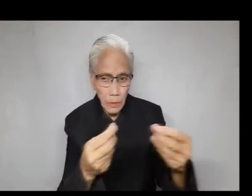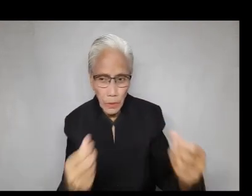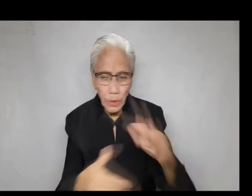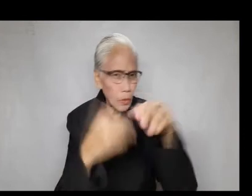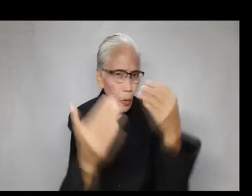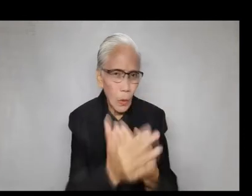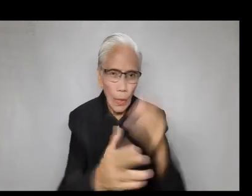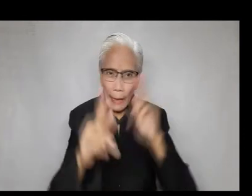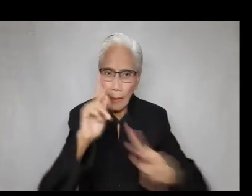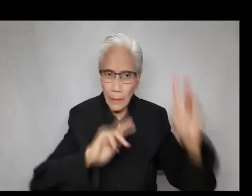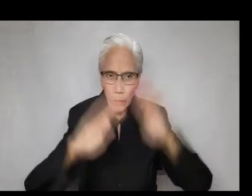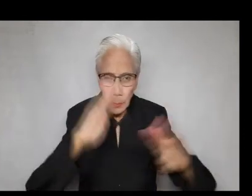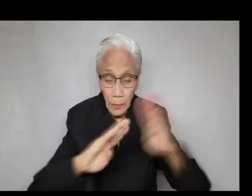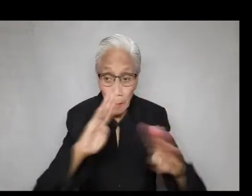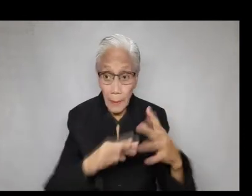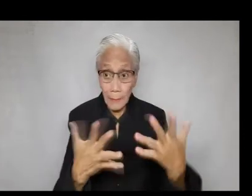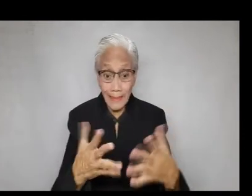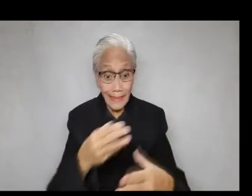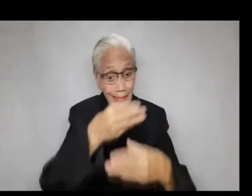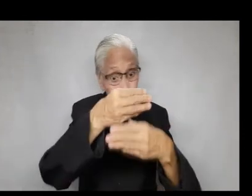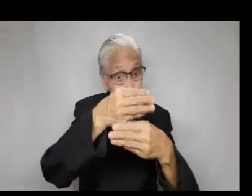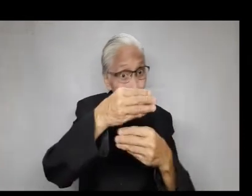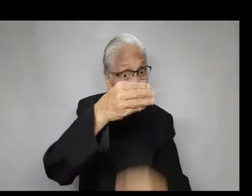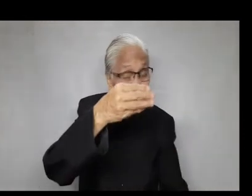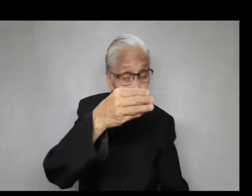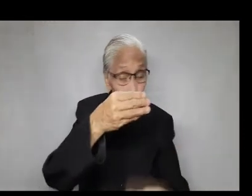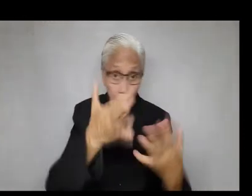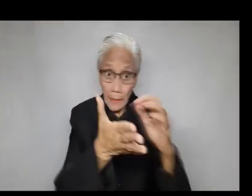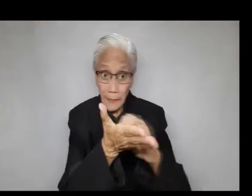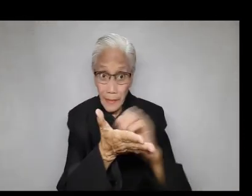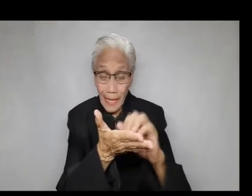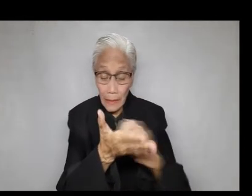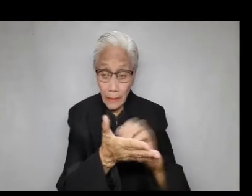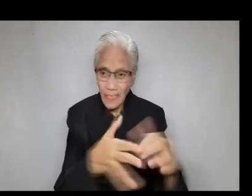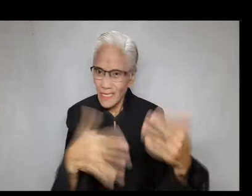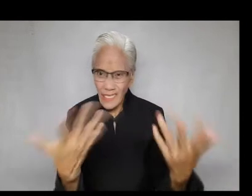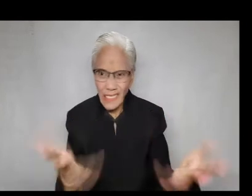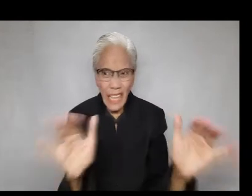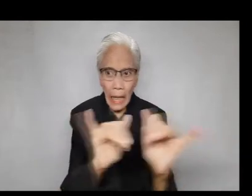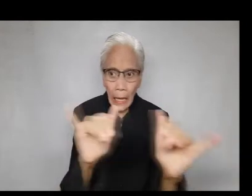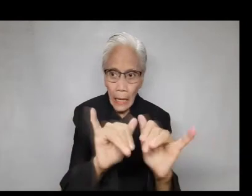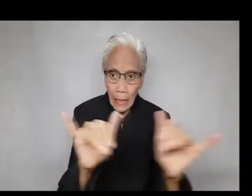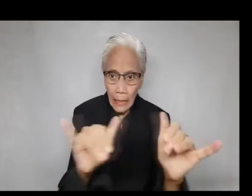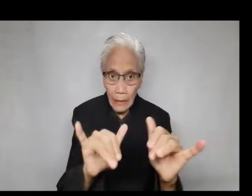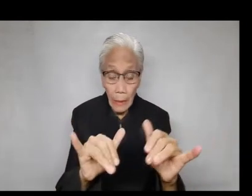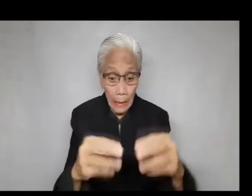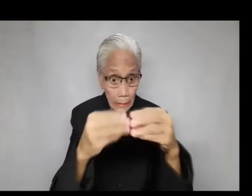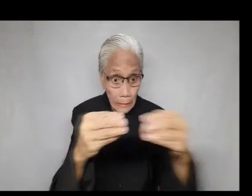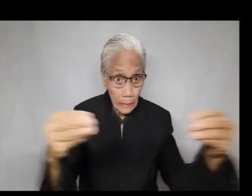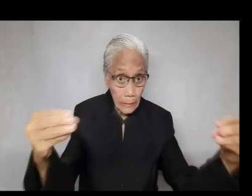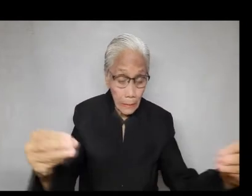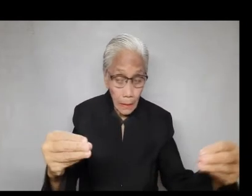being, usually offering material solutions to all kinds of problems? The carrot on a stick